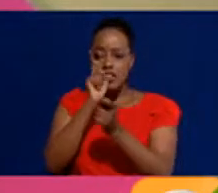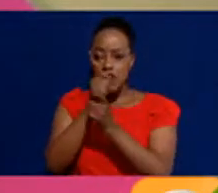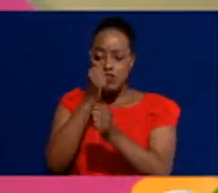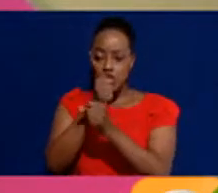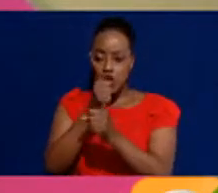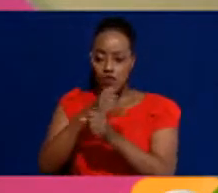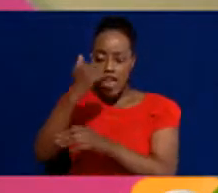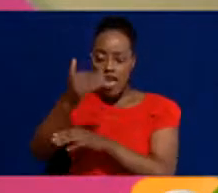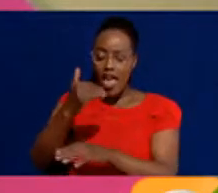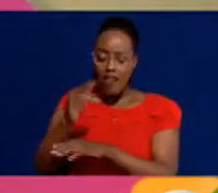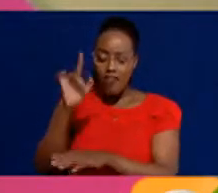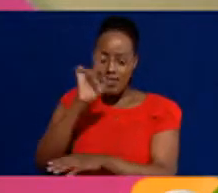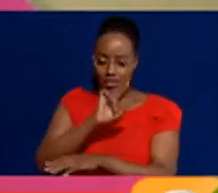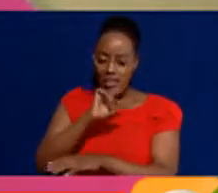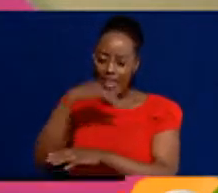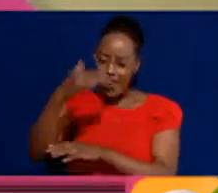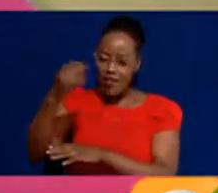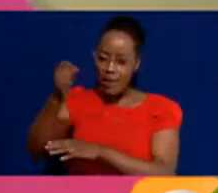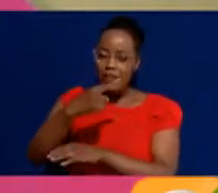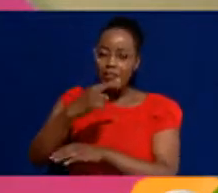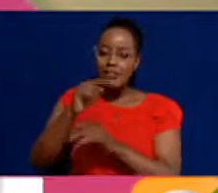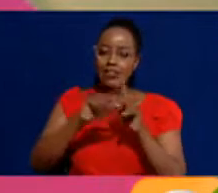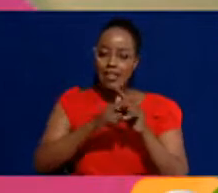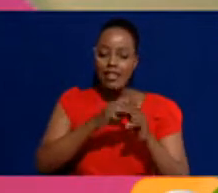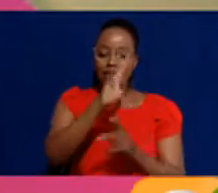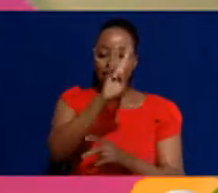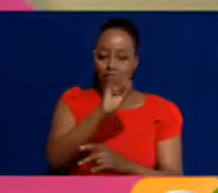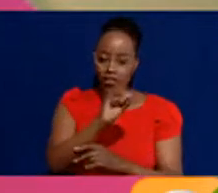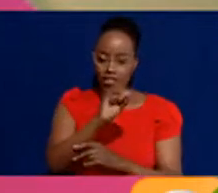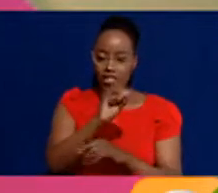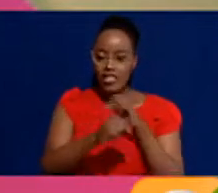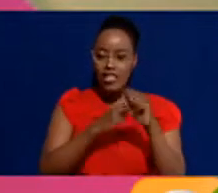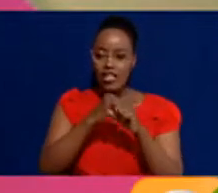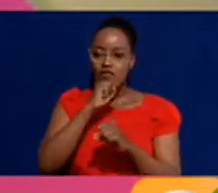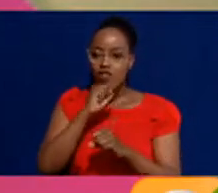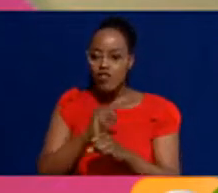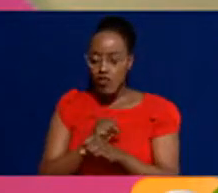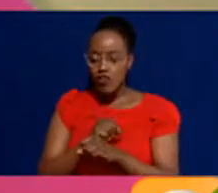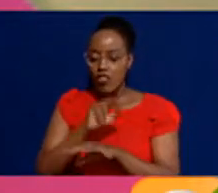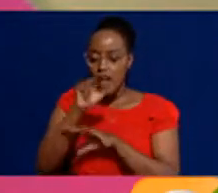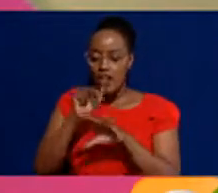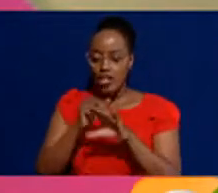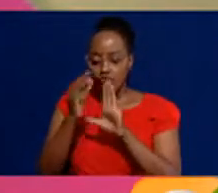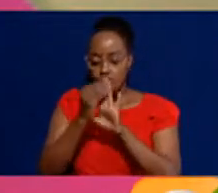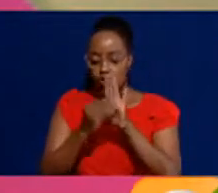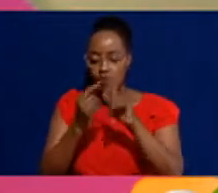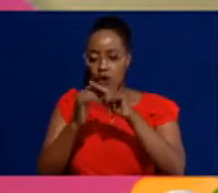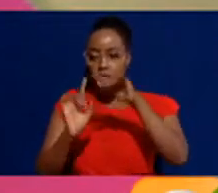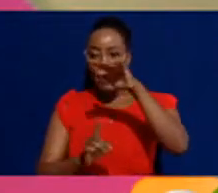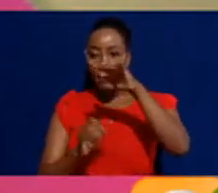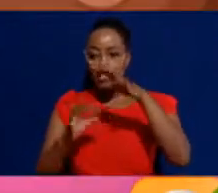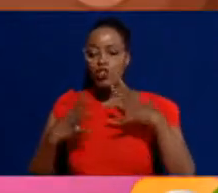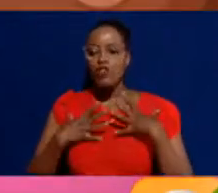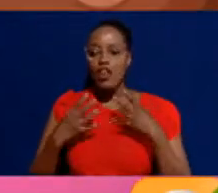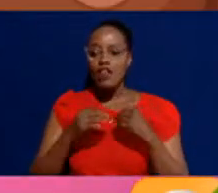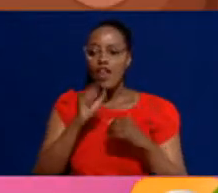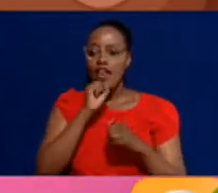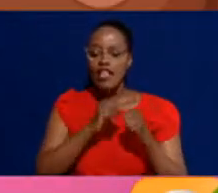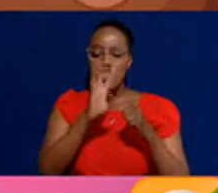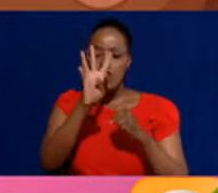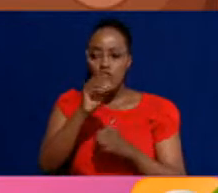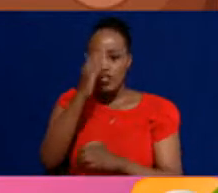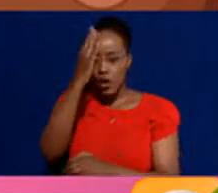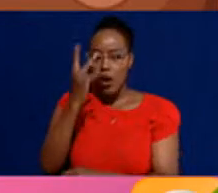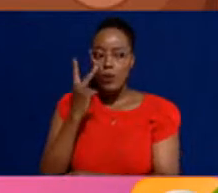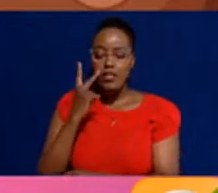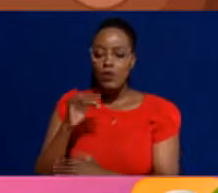annual mammography starting from age 40 by our local national guidelines from the Ministry of Health. From age 40, it's because we noticed that